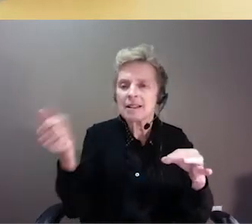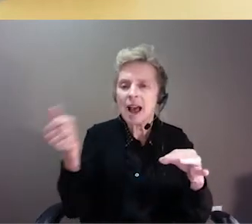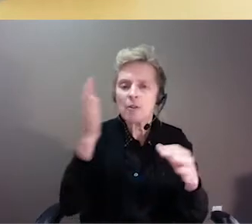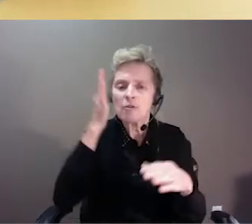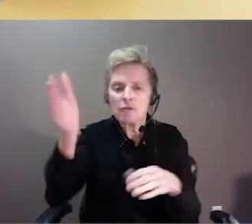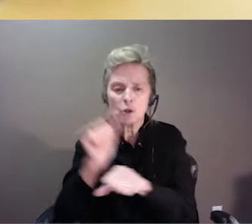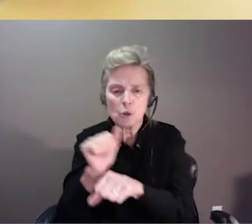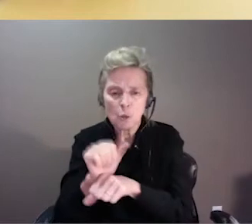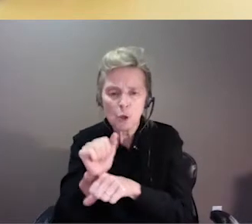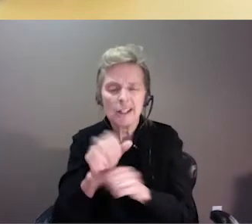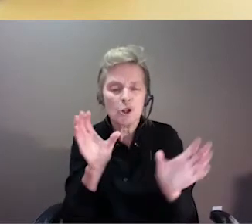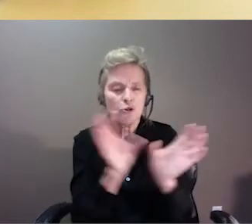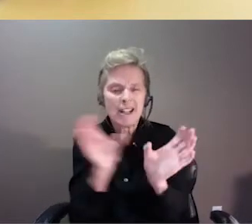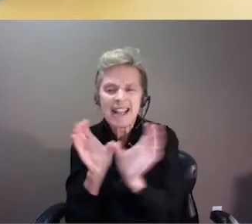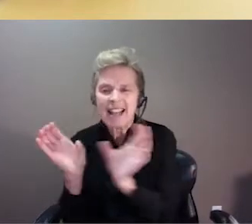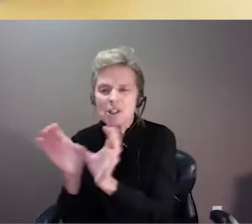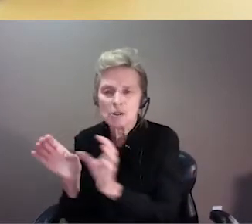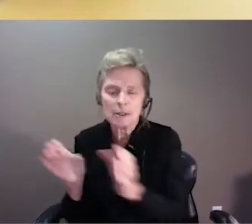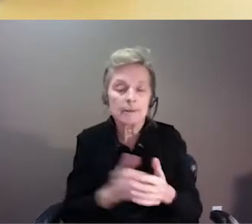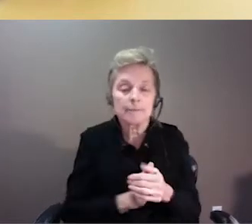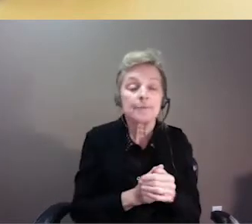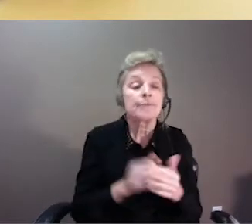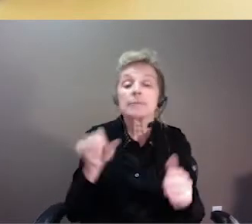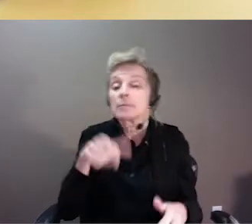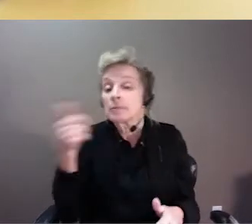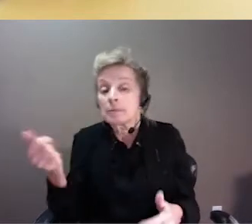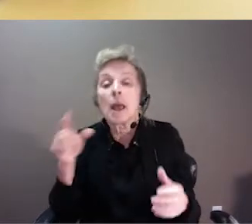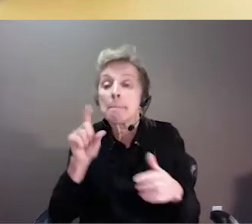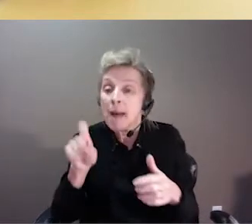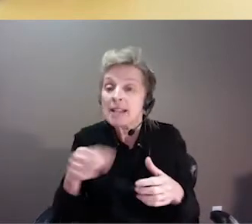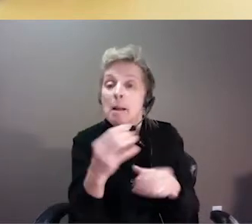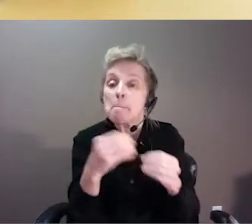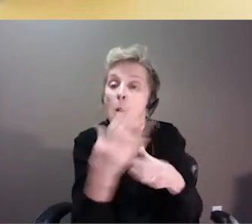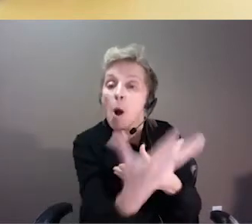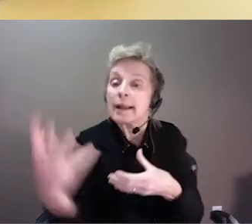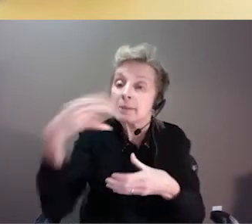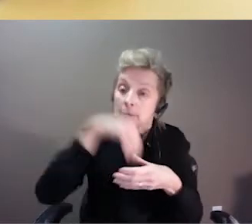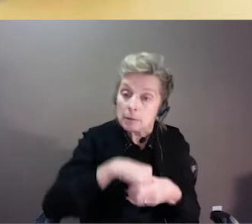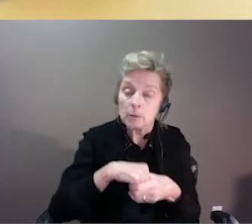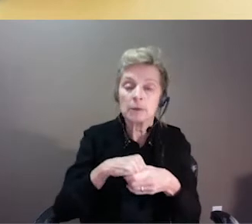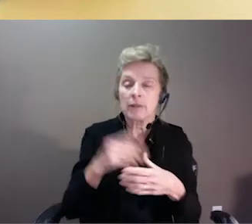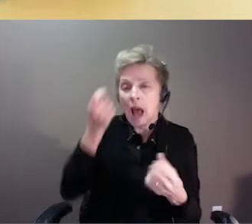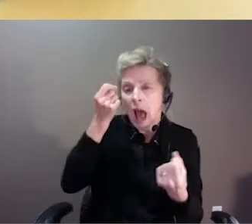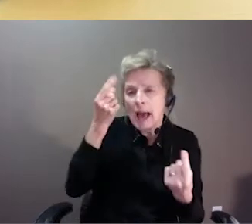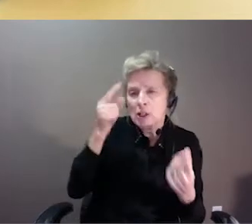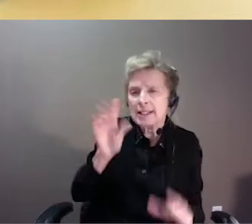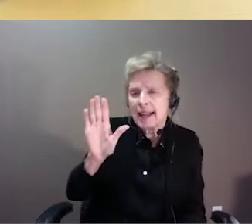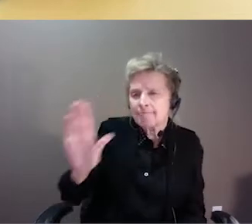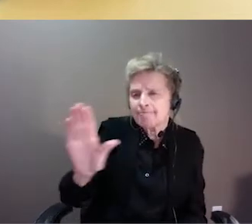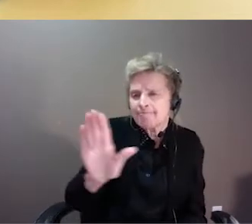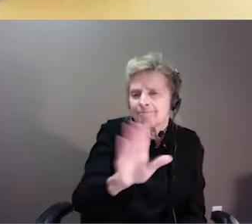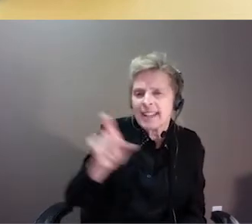the need to revamp the education system to be more inclusive and up-to-date to the needs of workers and to the